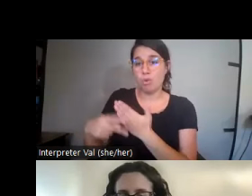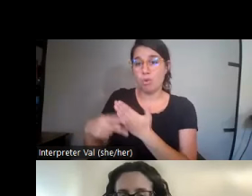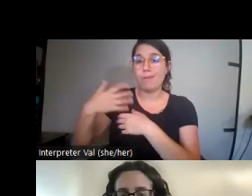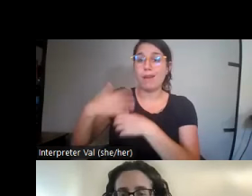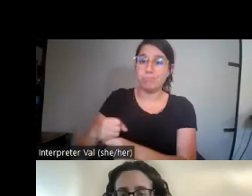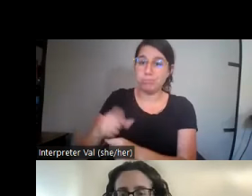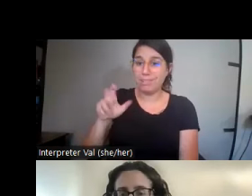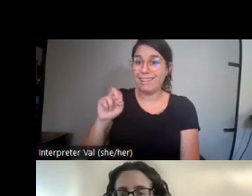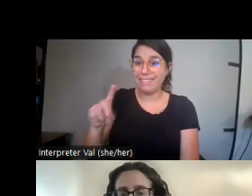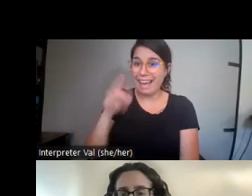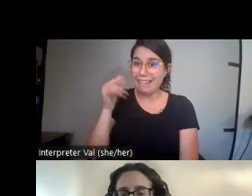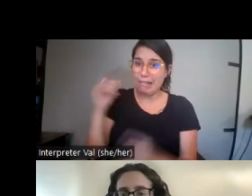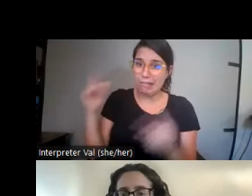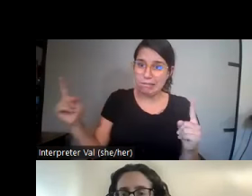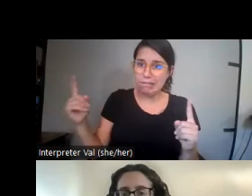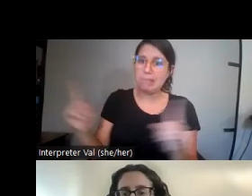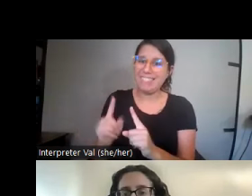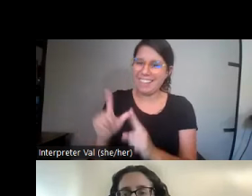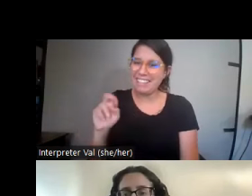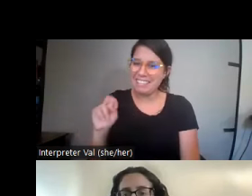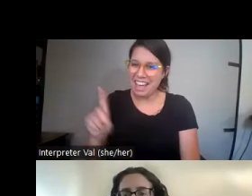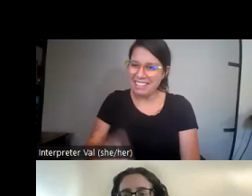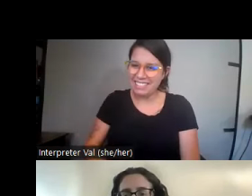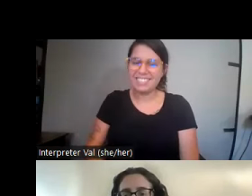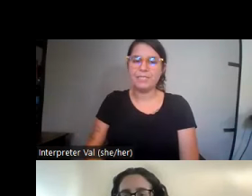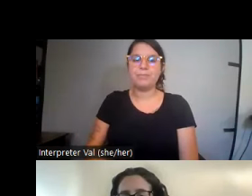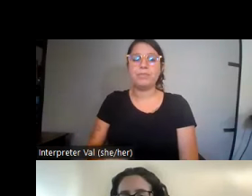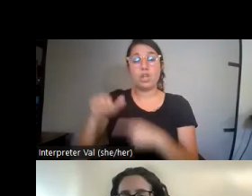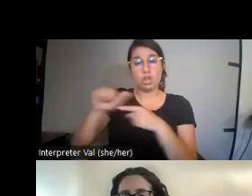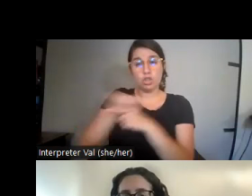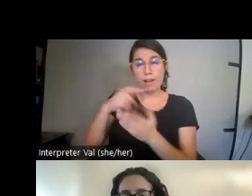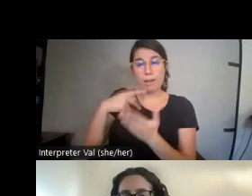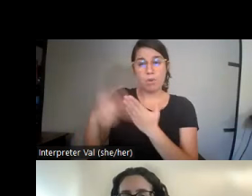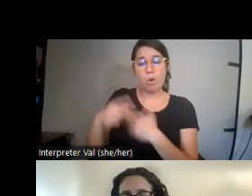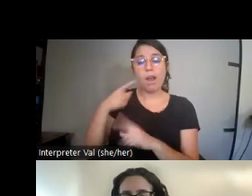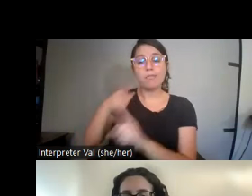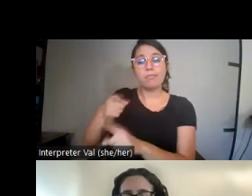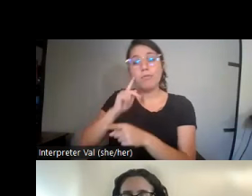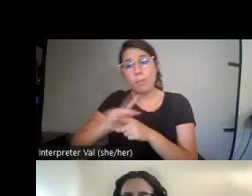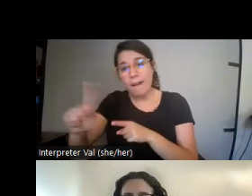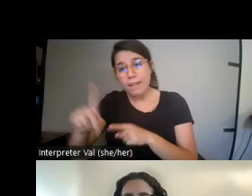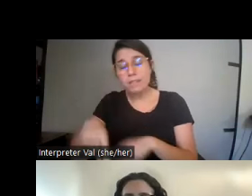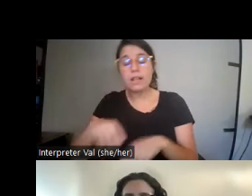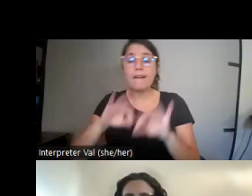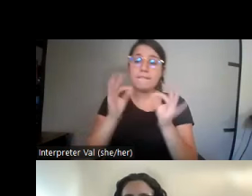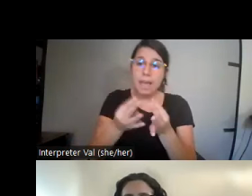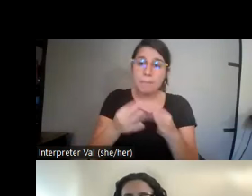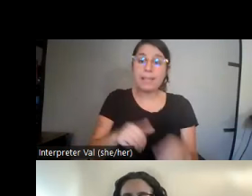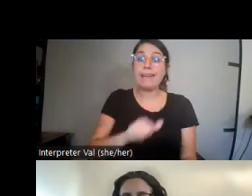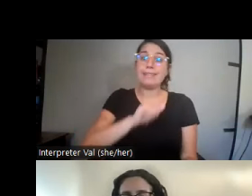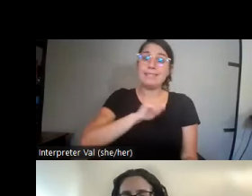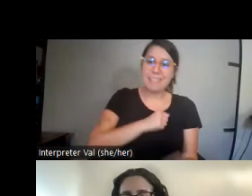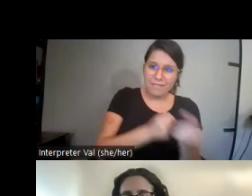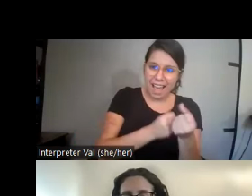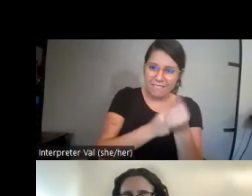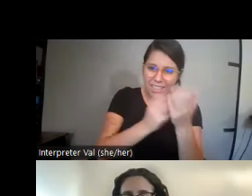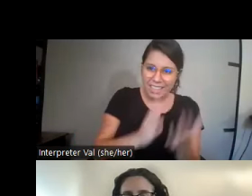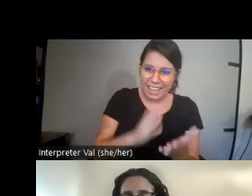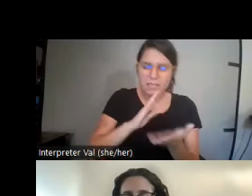mouthful, and it's a training program that aims to train professionals and self and family advocates to become leaders in the field